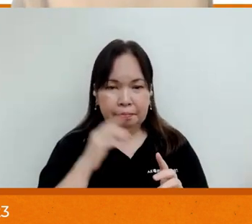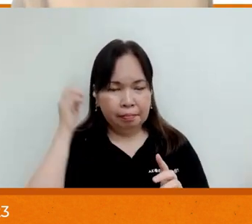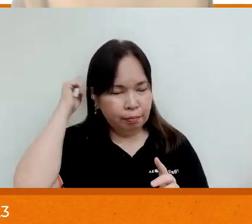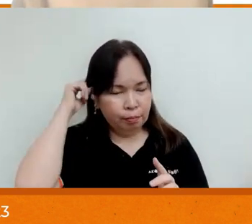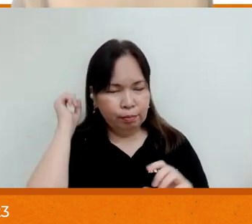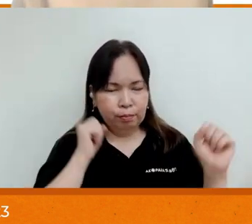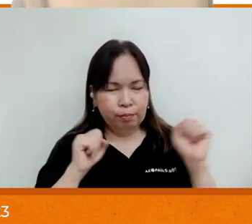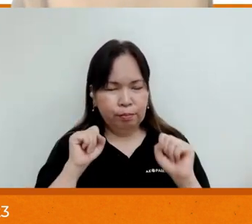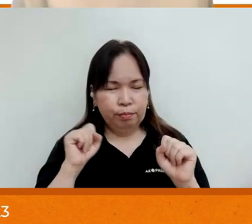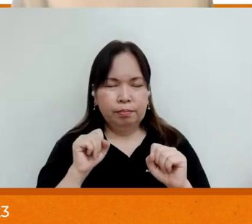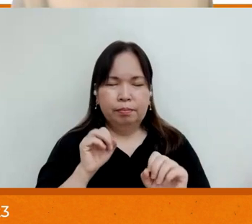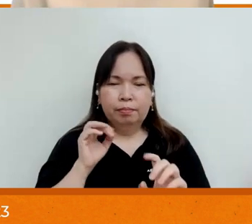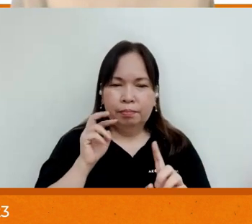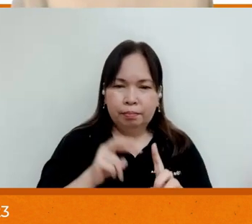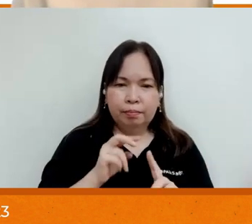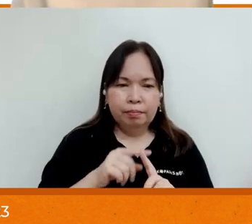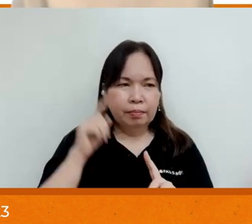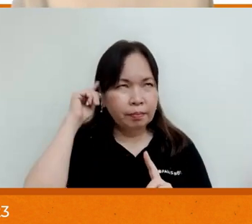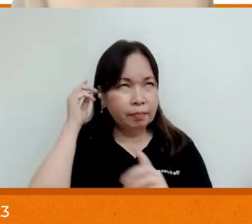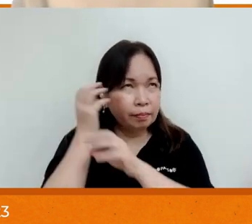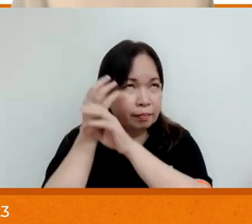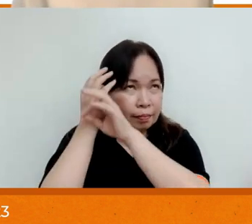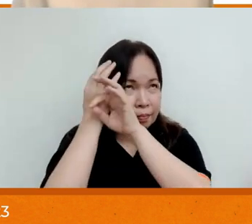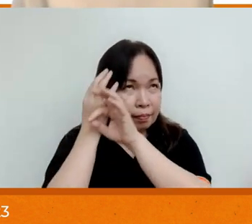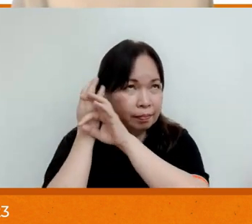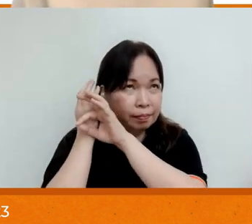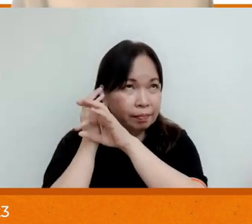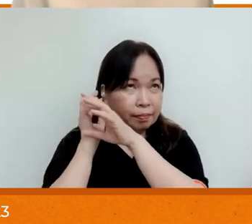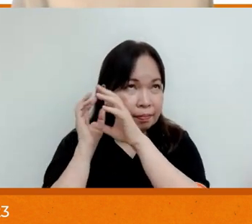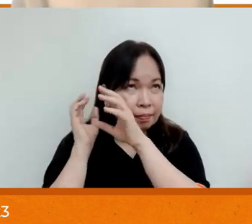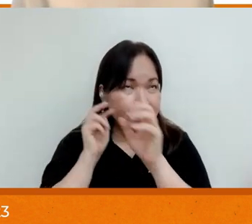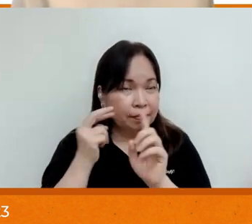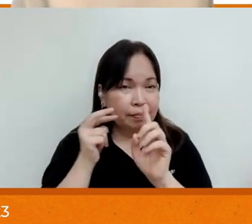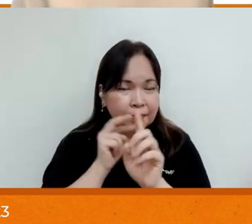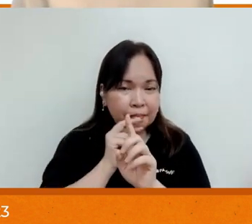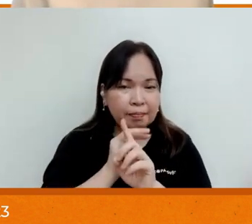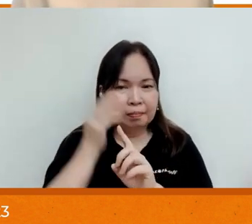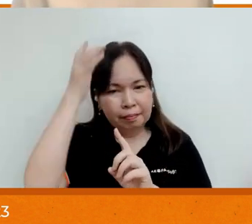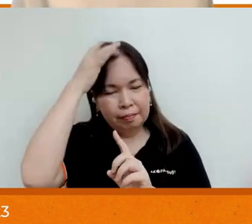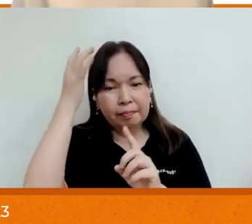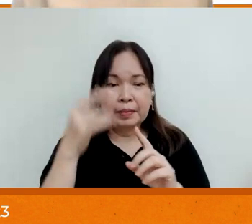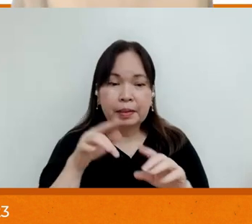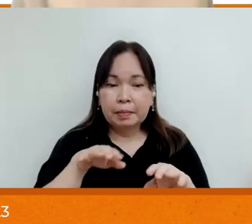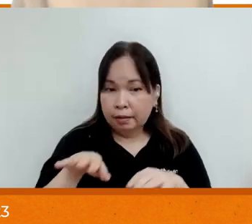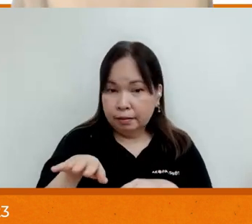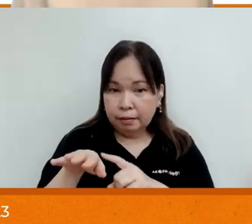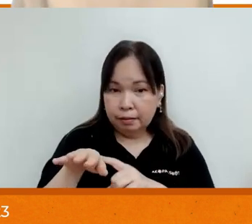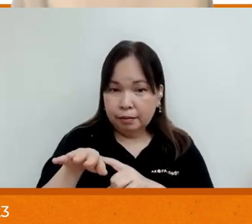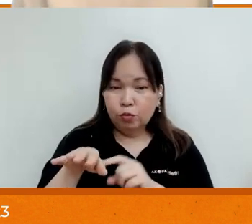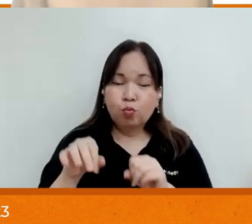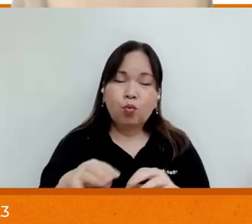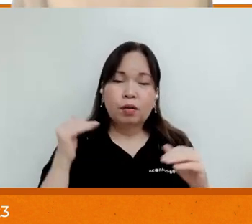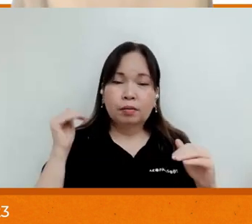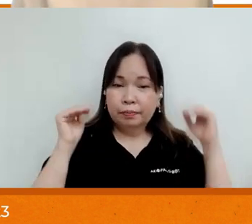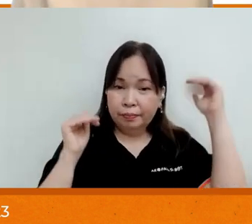of reorganizing the brain, a child can have, or even adults, no, magbabago yung the